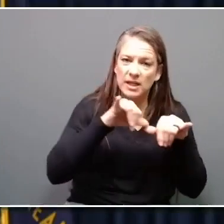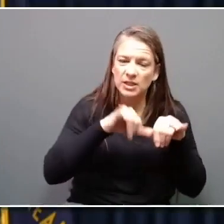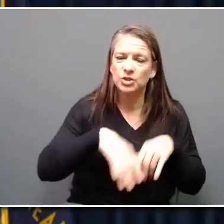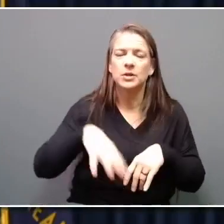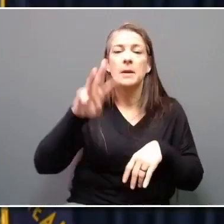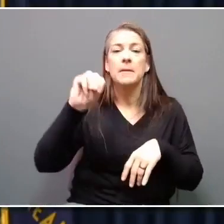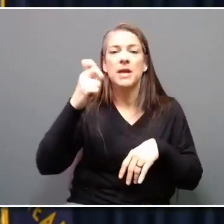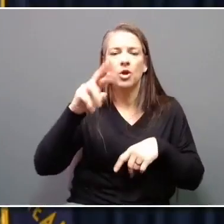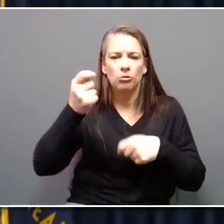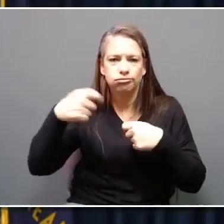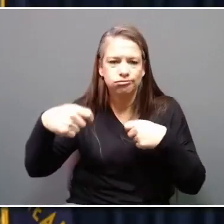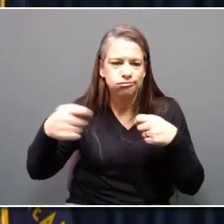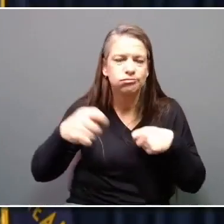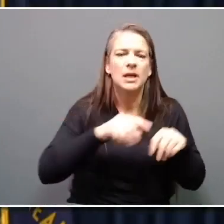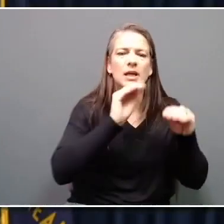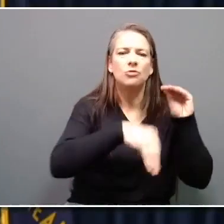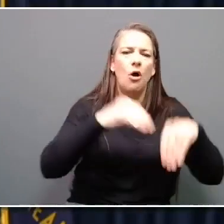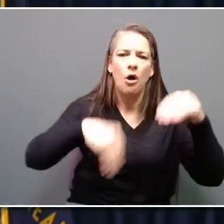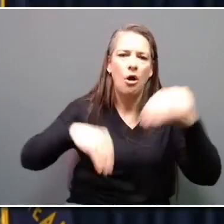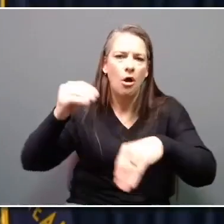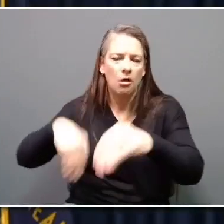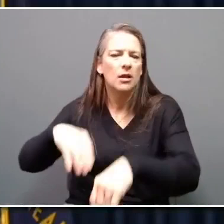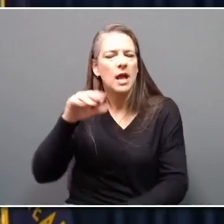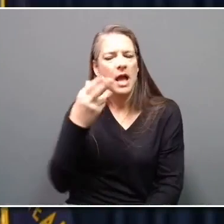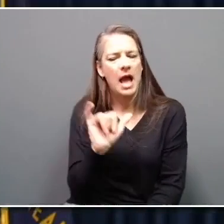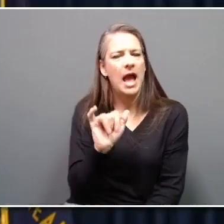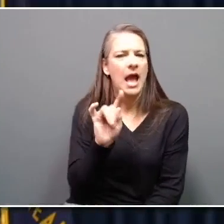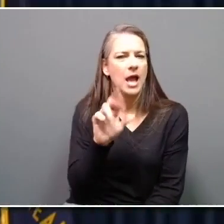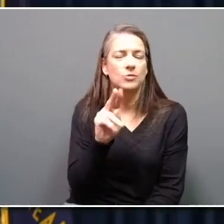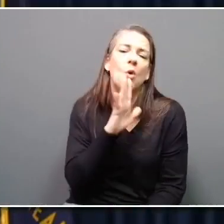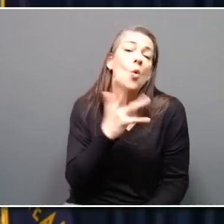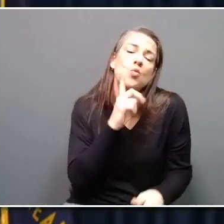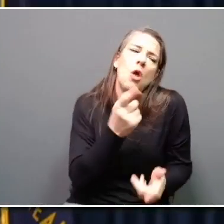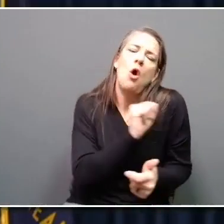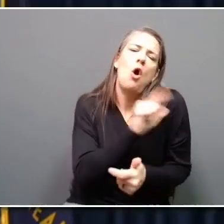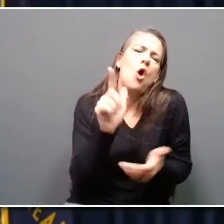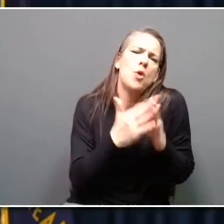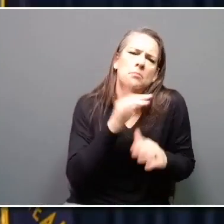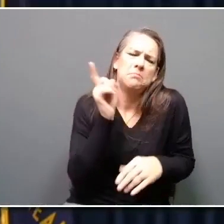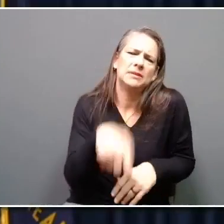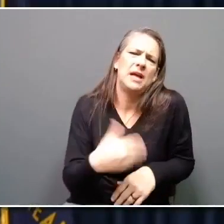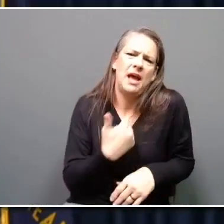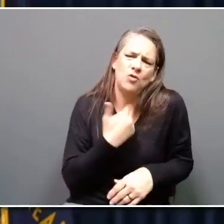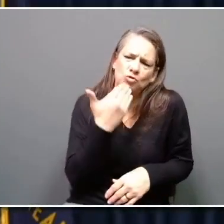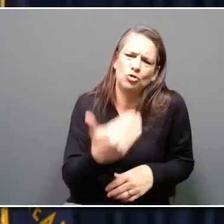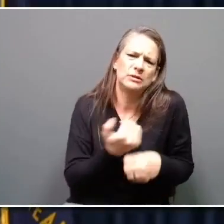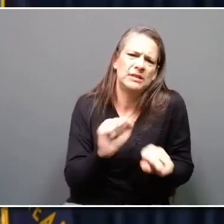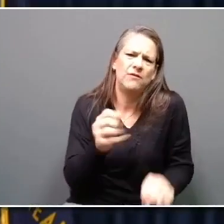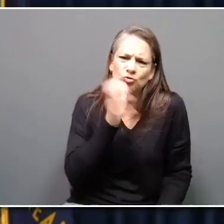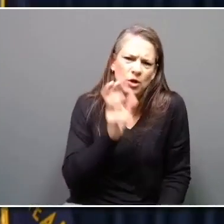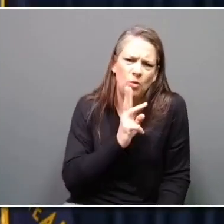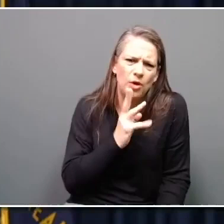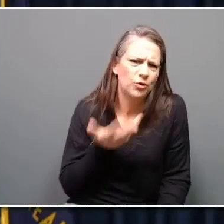bases, and the installation of hydrants. Every community deserves reliable and safe drinking water, and 961 homes